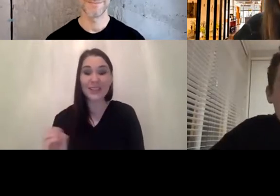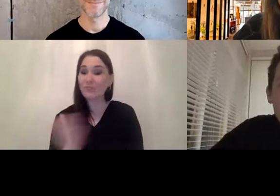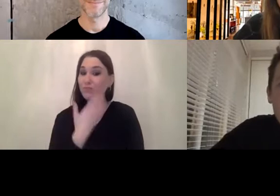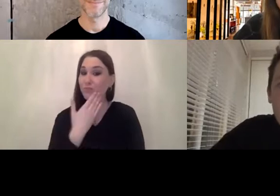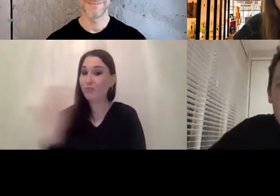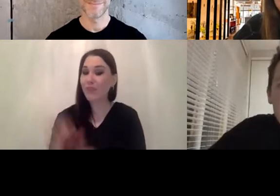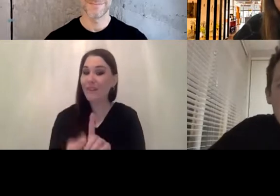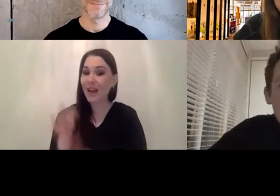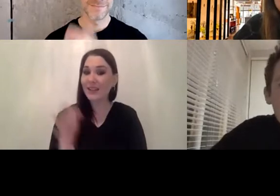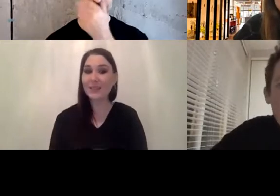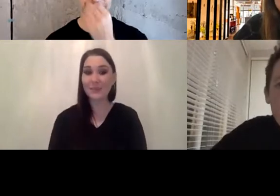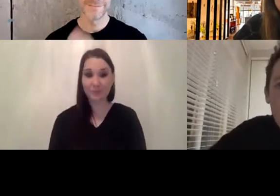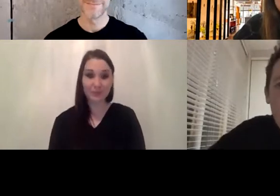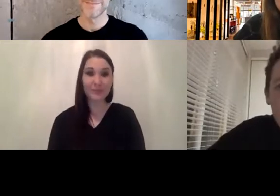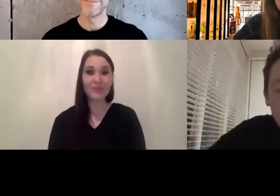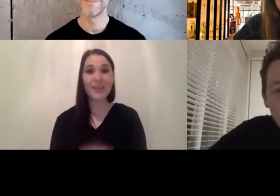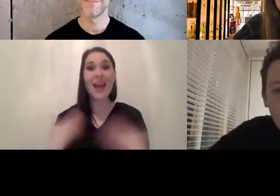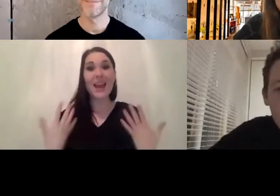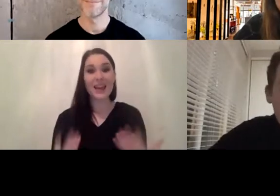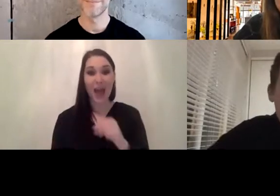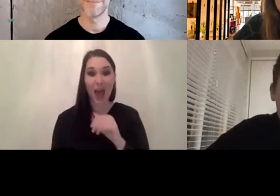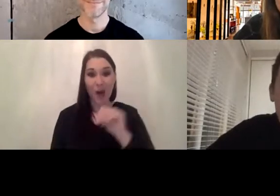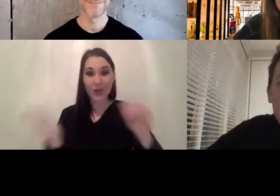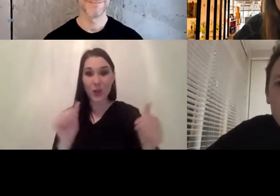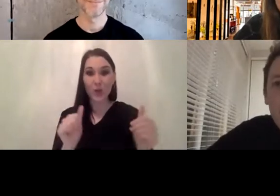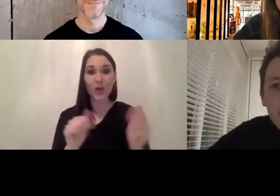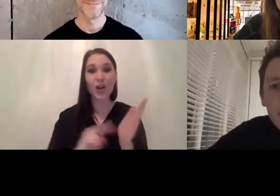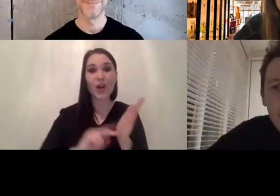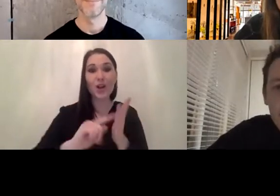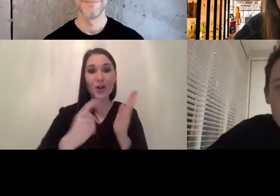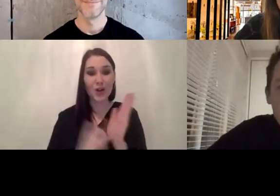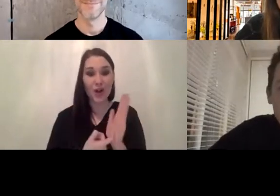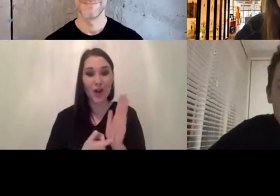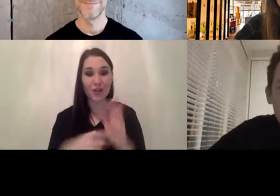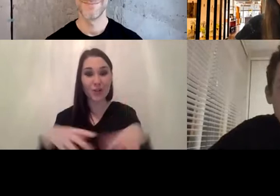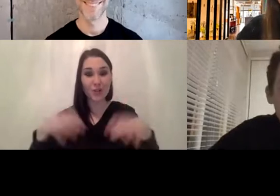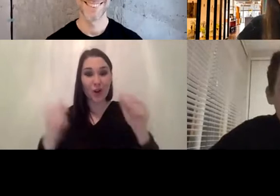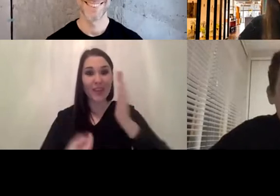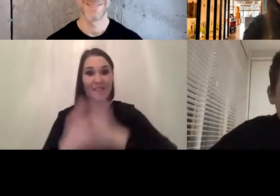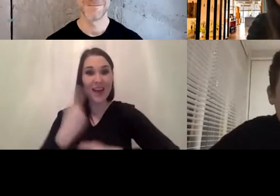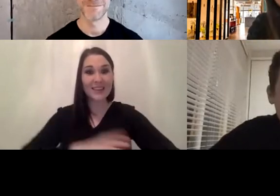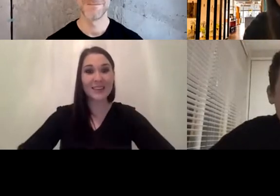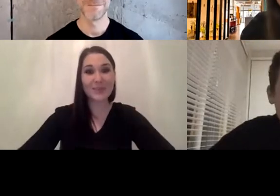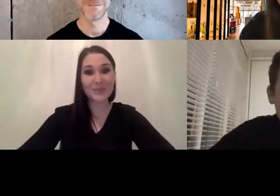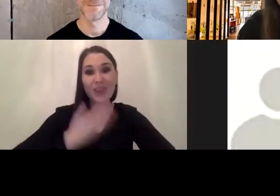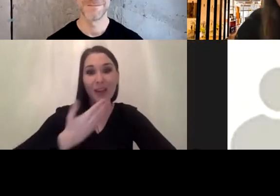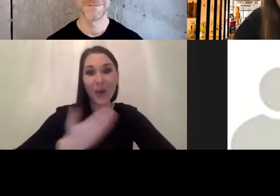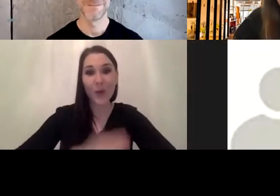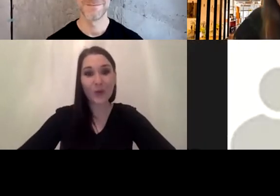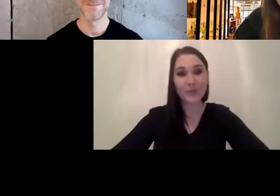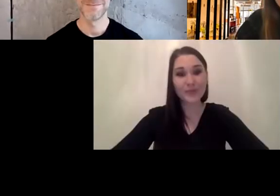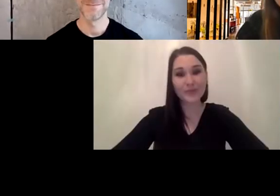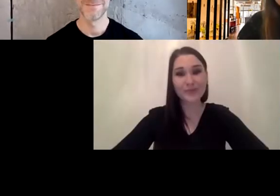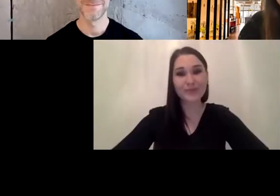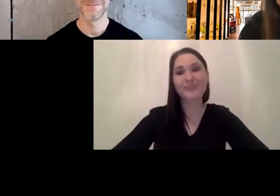there. Perfect stuff. And now if you could hand over to Nur to basically start the event off. Thank you all. Thank you very much,